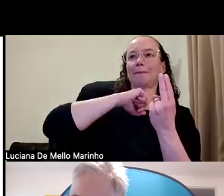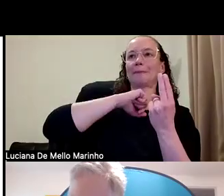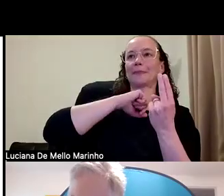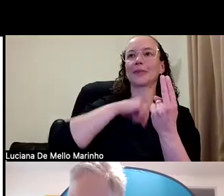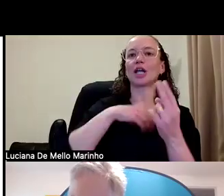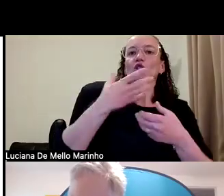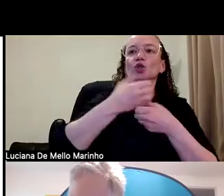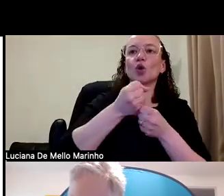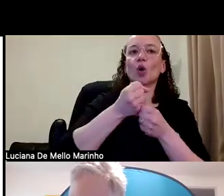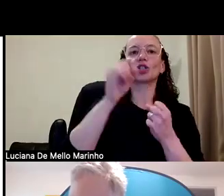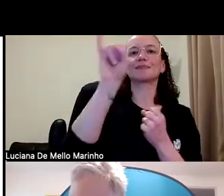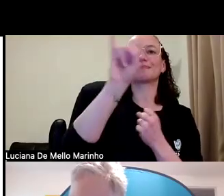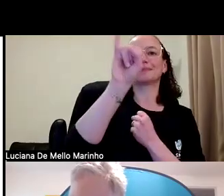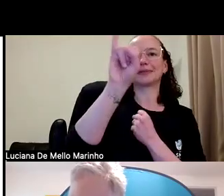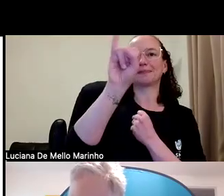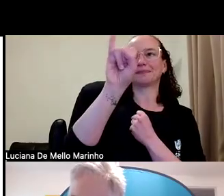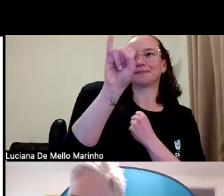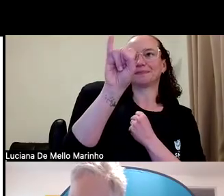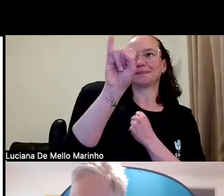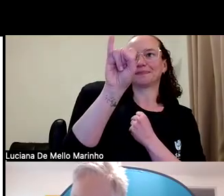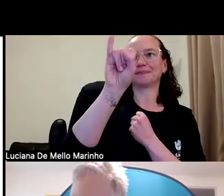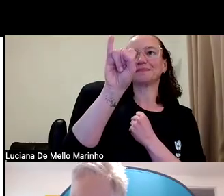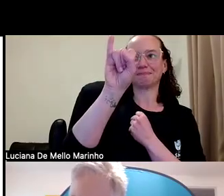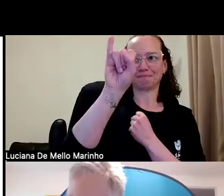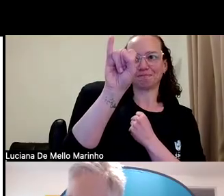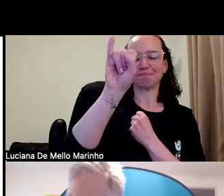Incisal is the top. I.